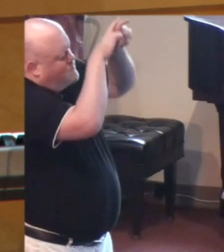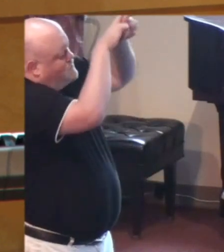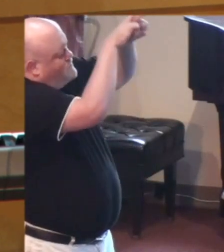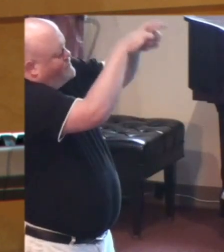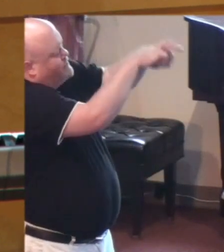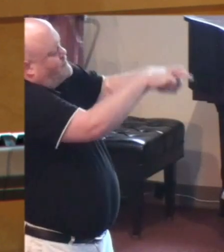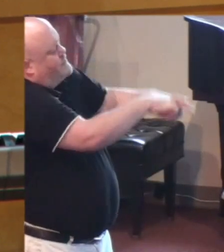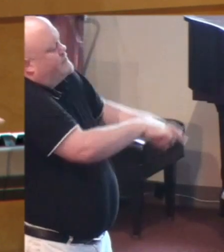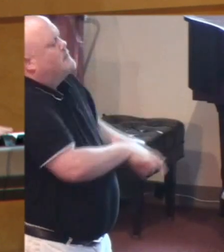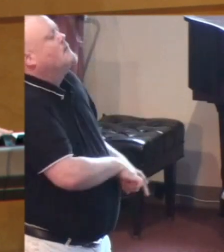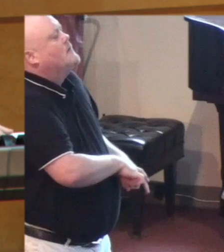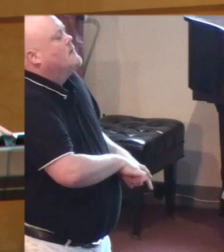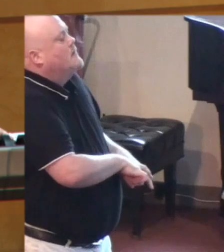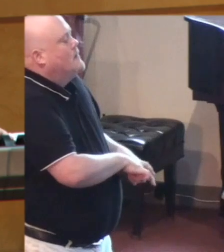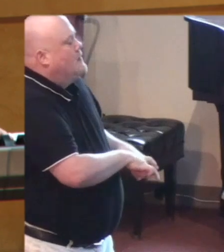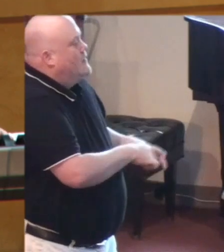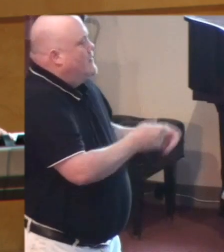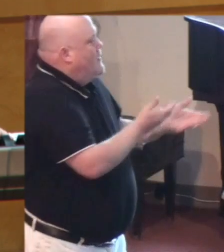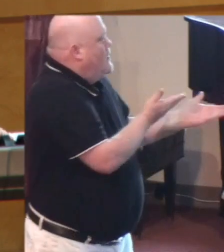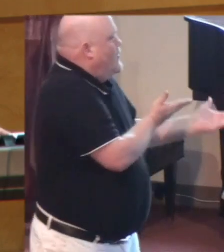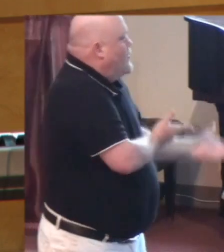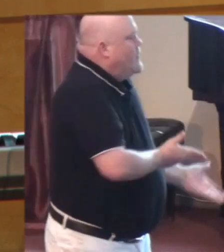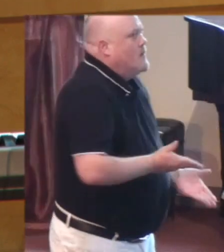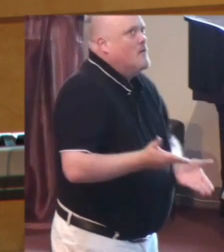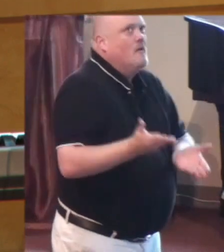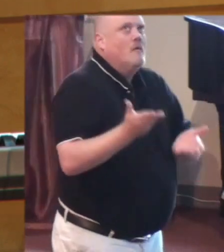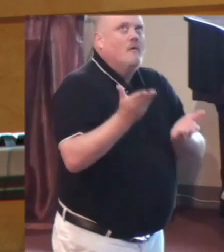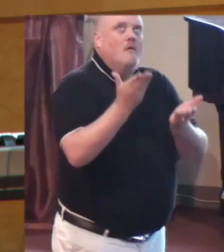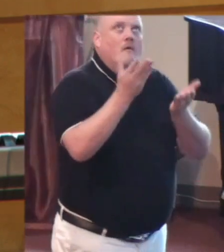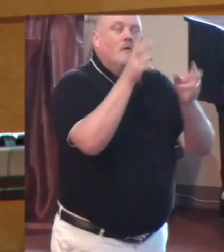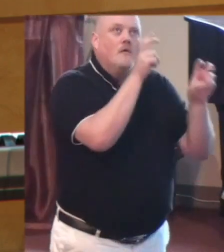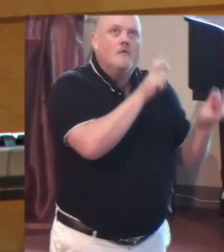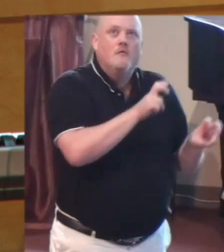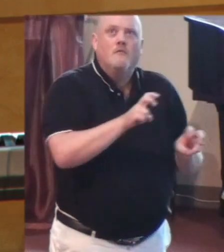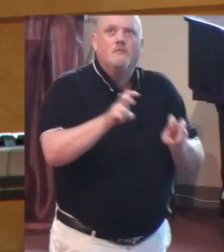seems, to carry on